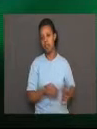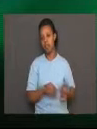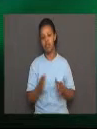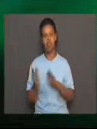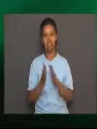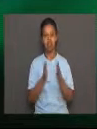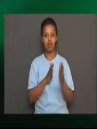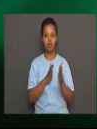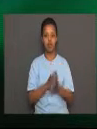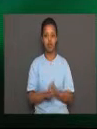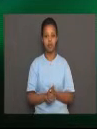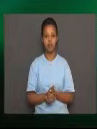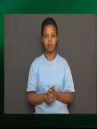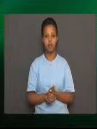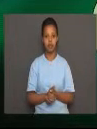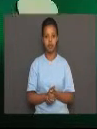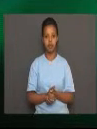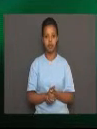Students, let's get ready.